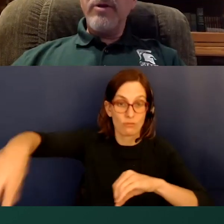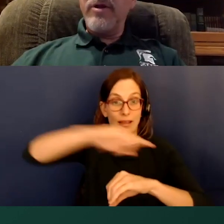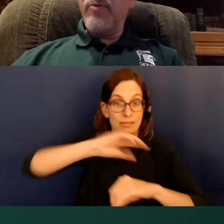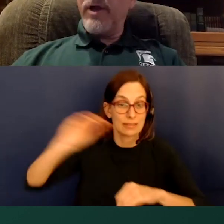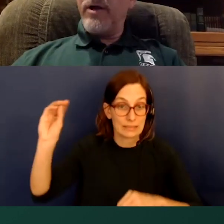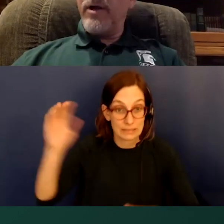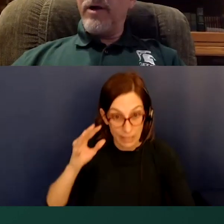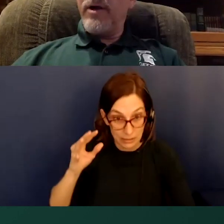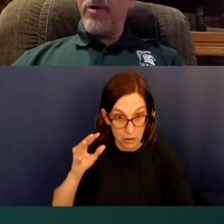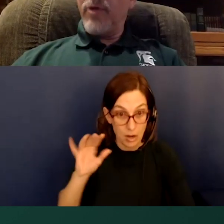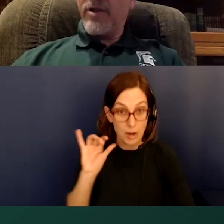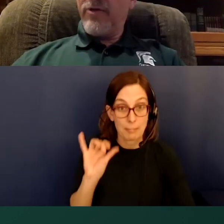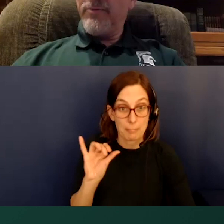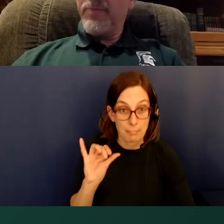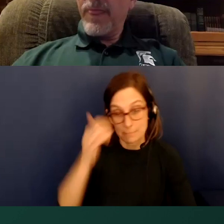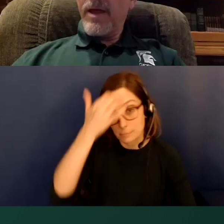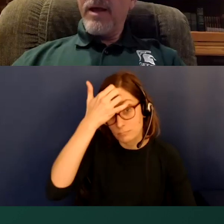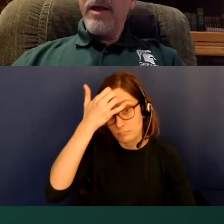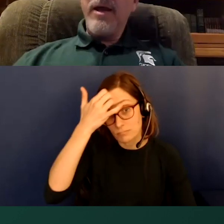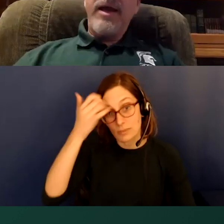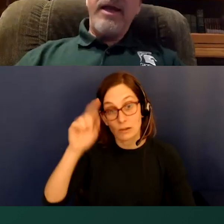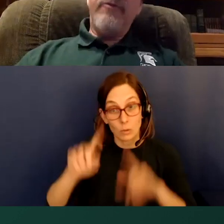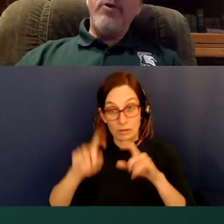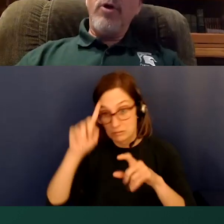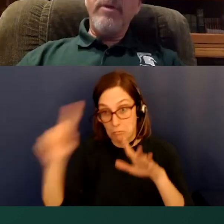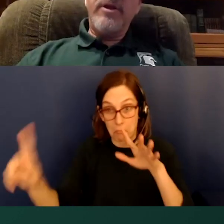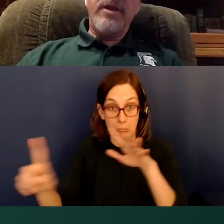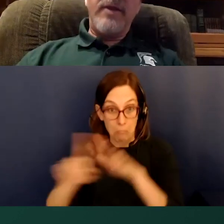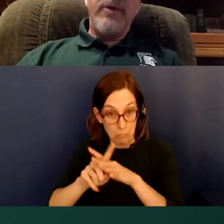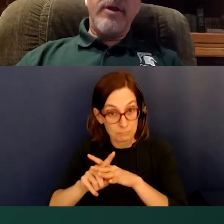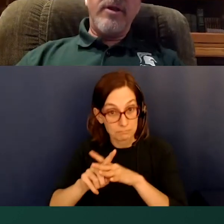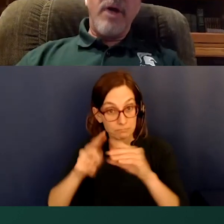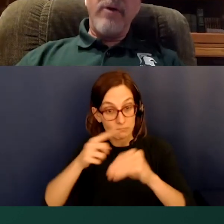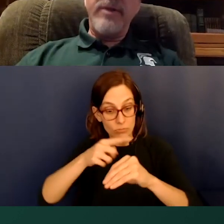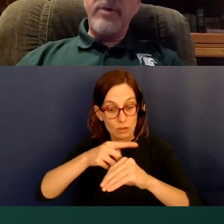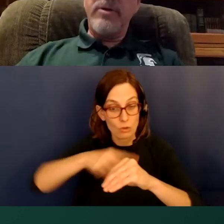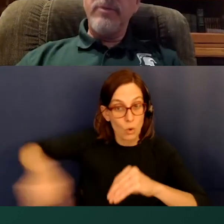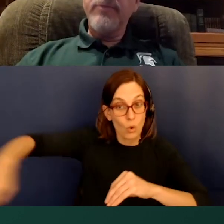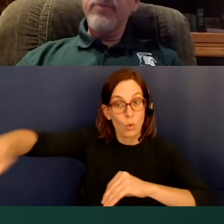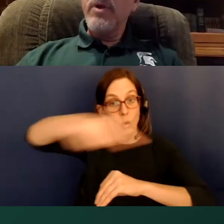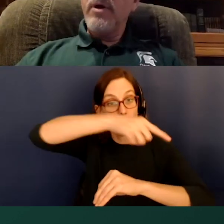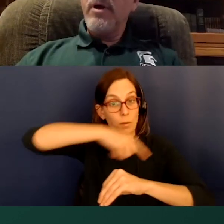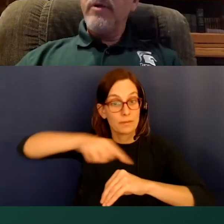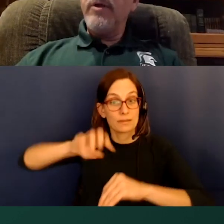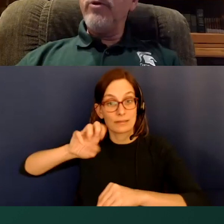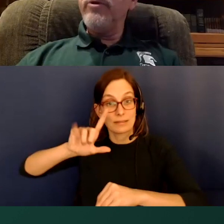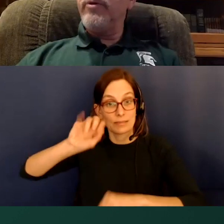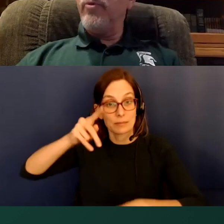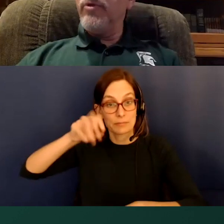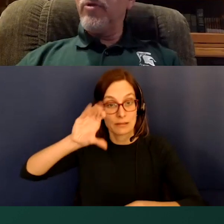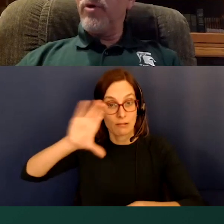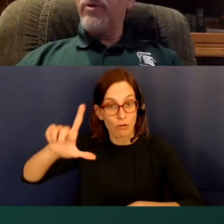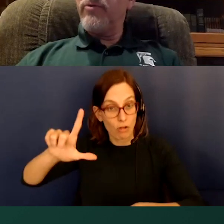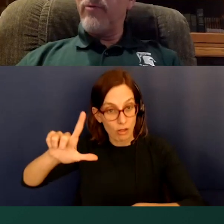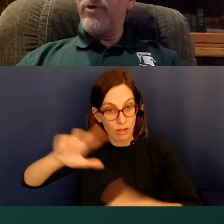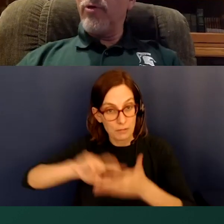So does this bring a question? If the orbits like this are elliptical, then wouldn't the